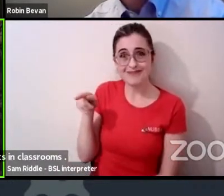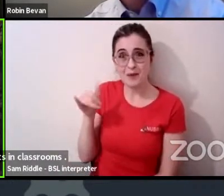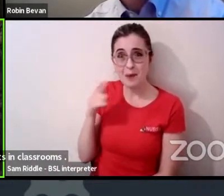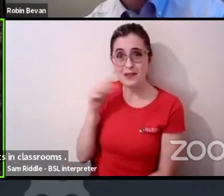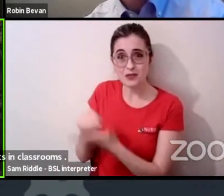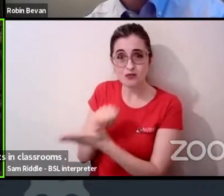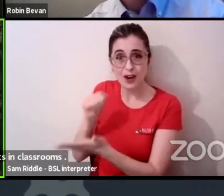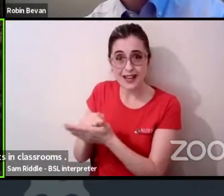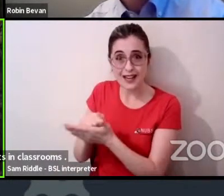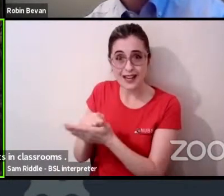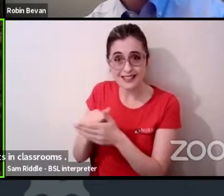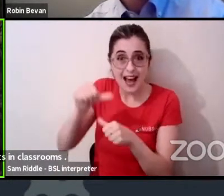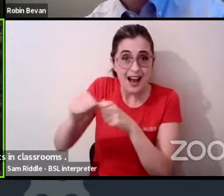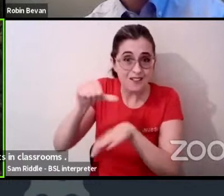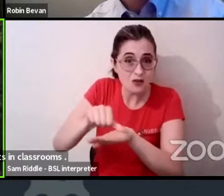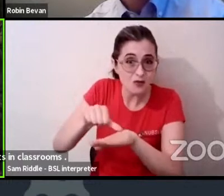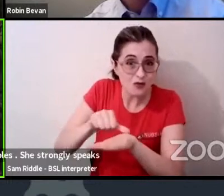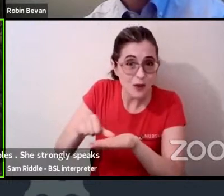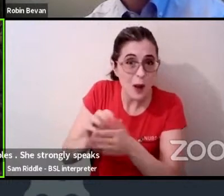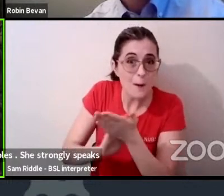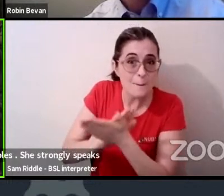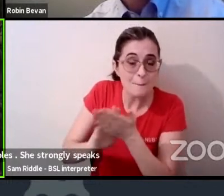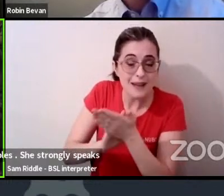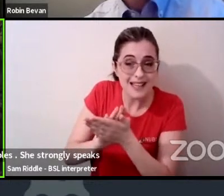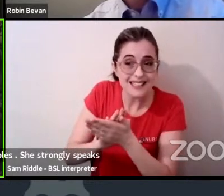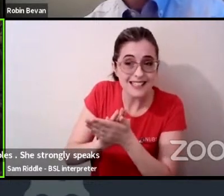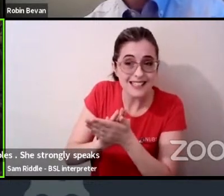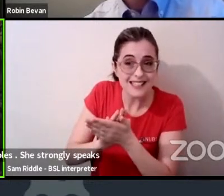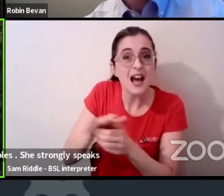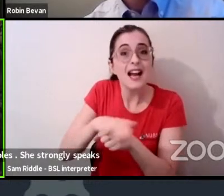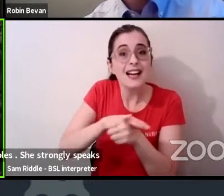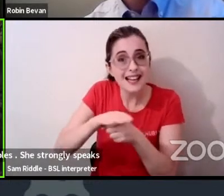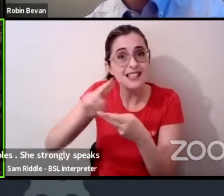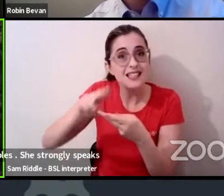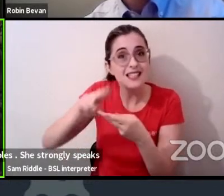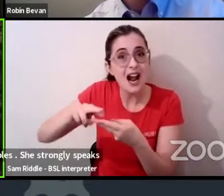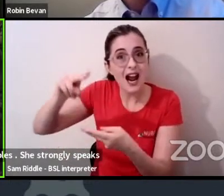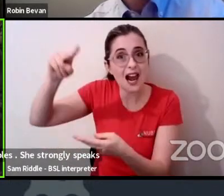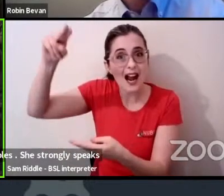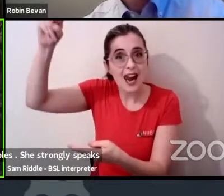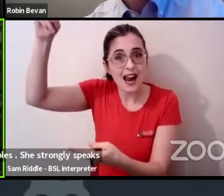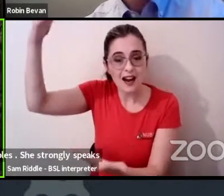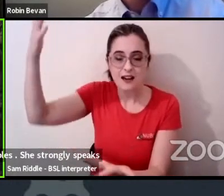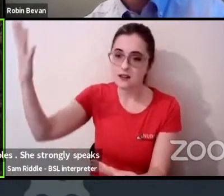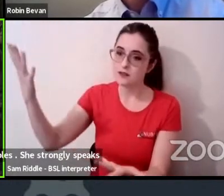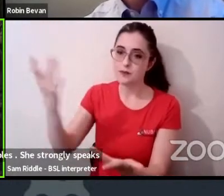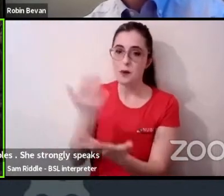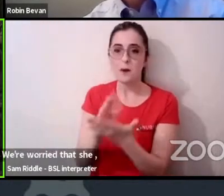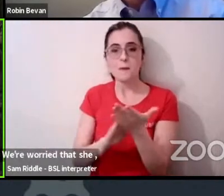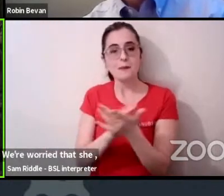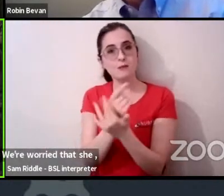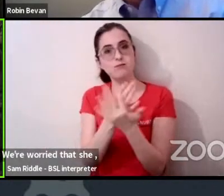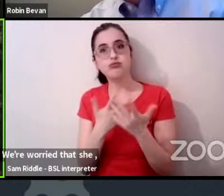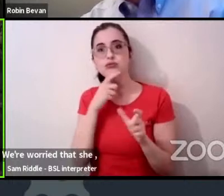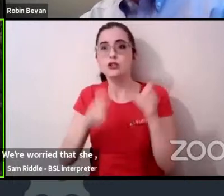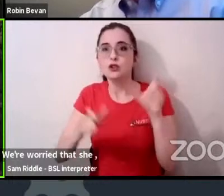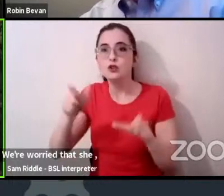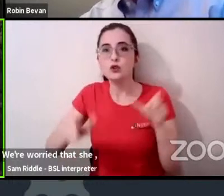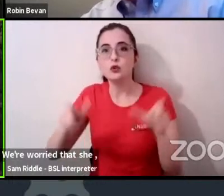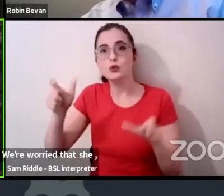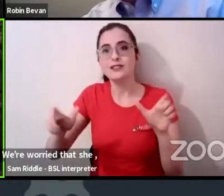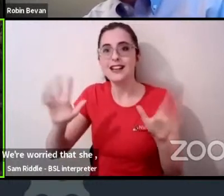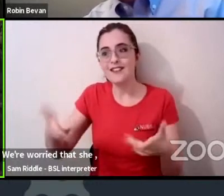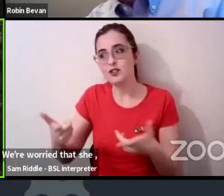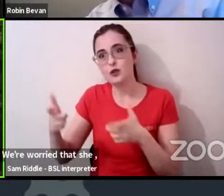Easter, we will see cases rising again, and we may end up excluding many students again, or even being forced back